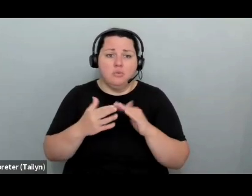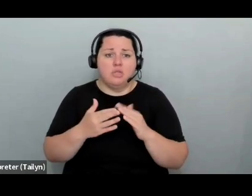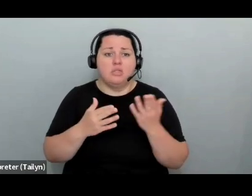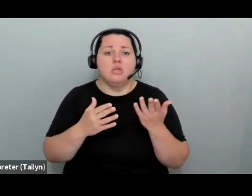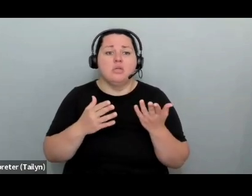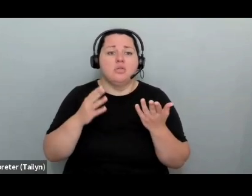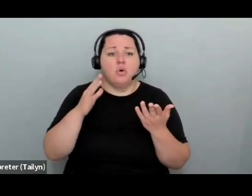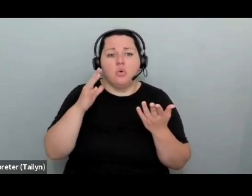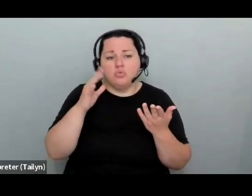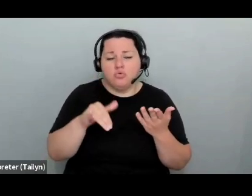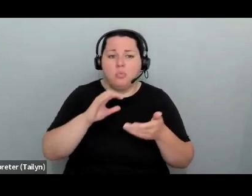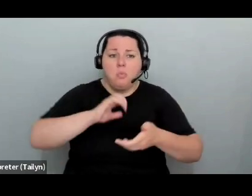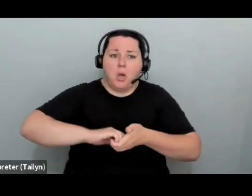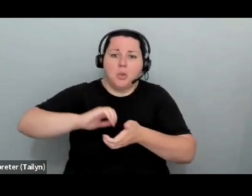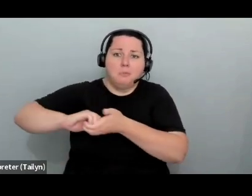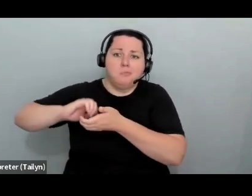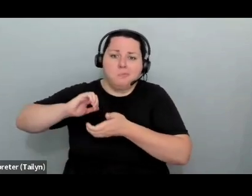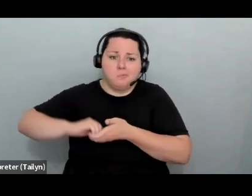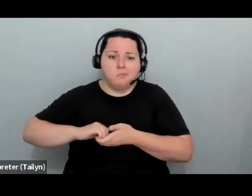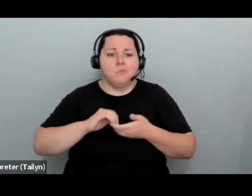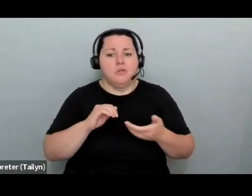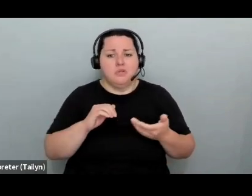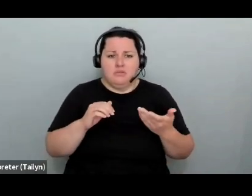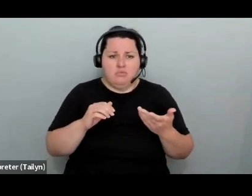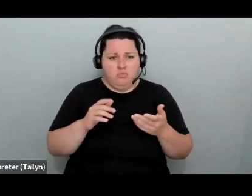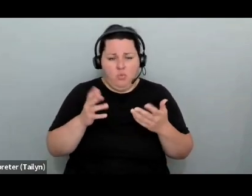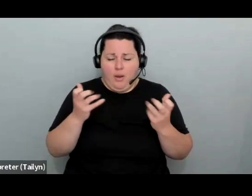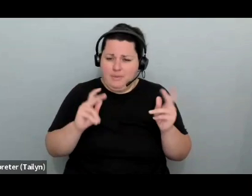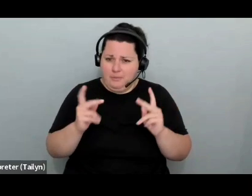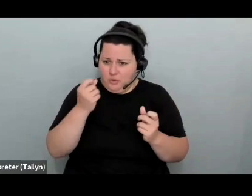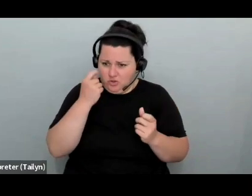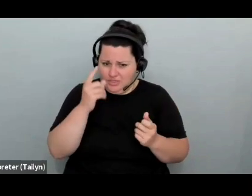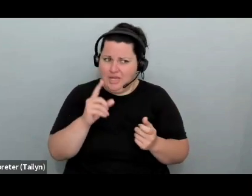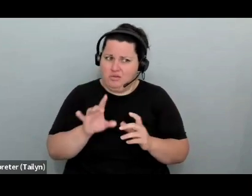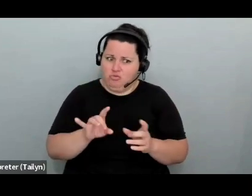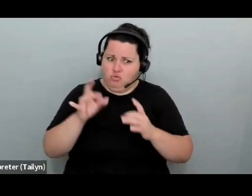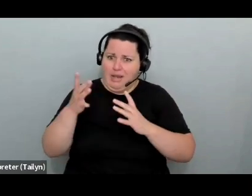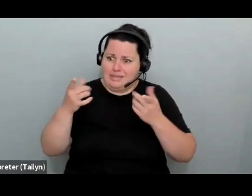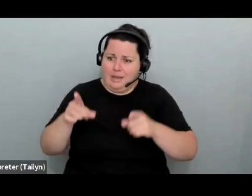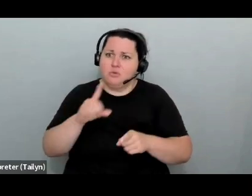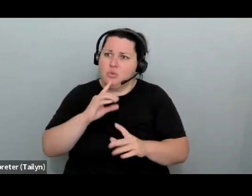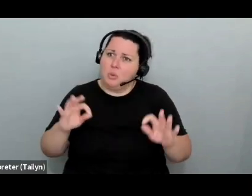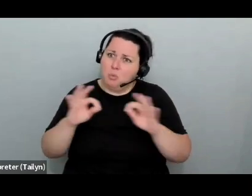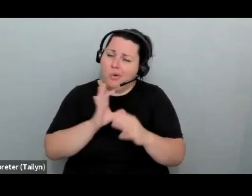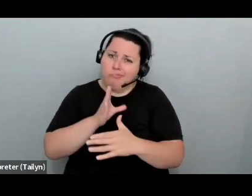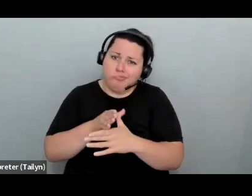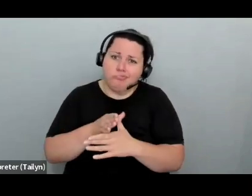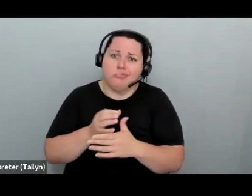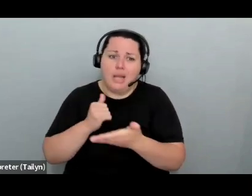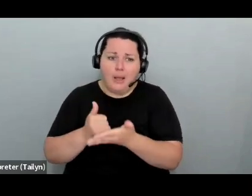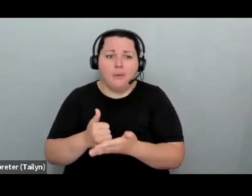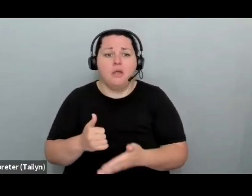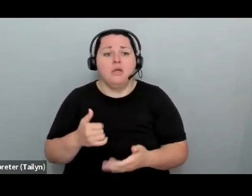to partner across tribes, to help people to really understand the importance of crisis. It's about providing that community